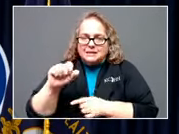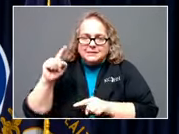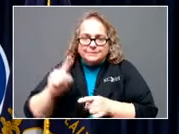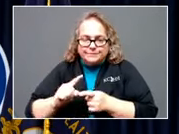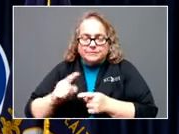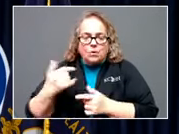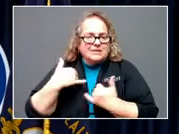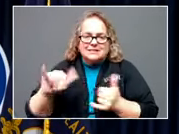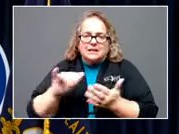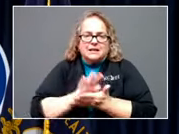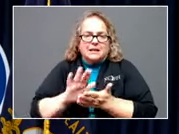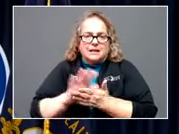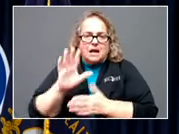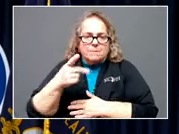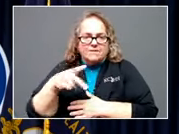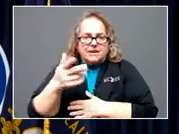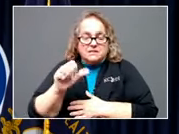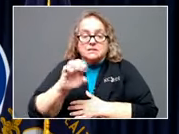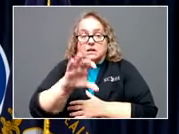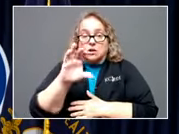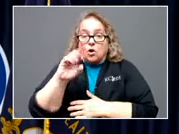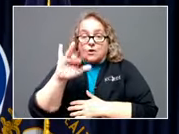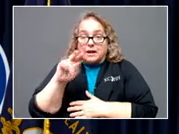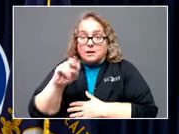back. Corinne Boyer.